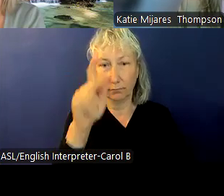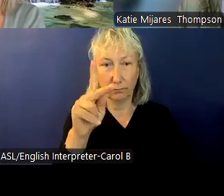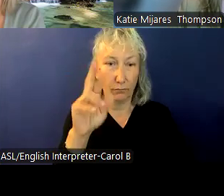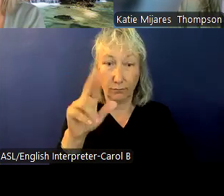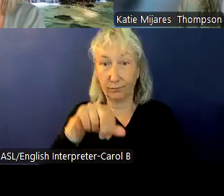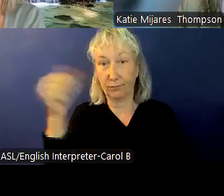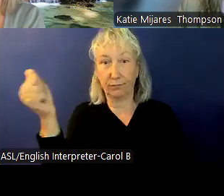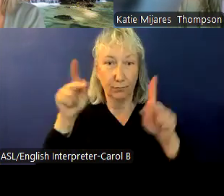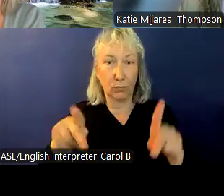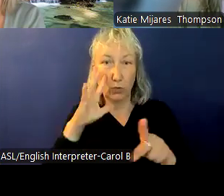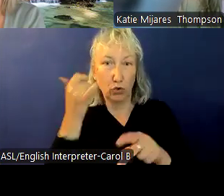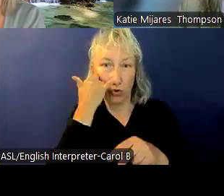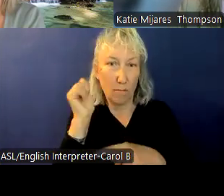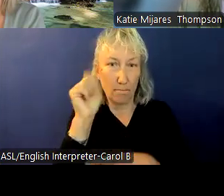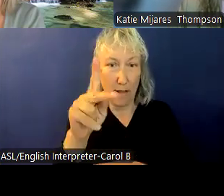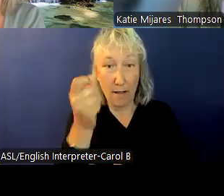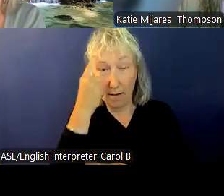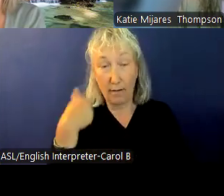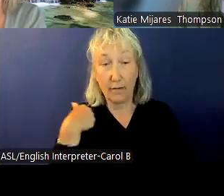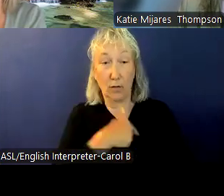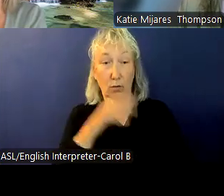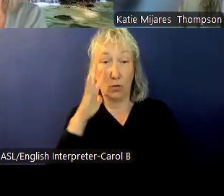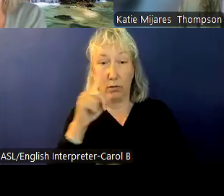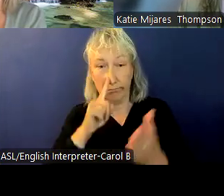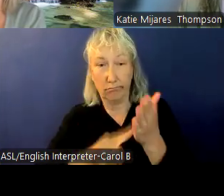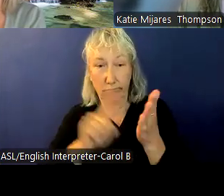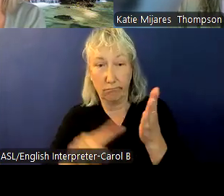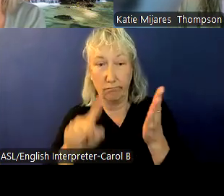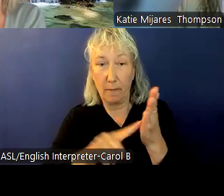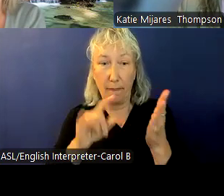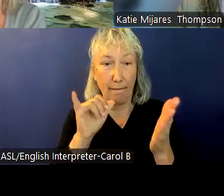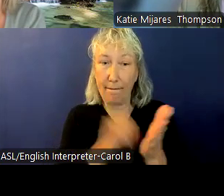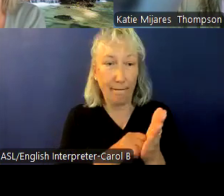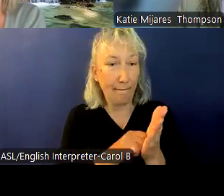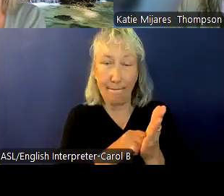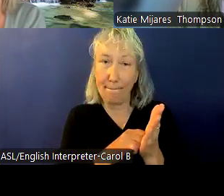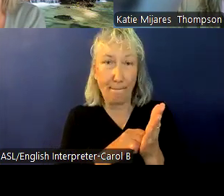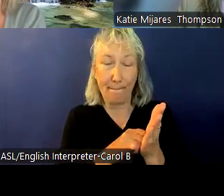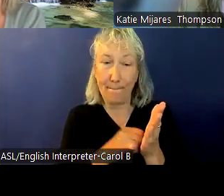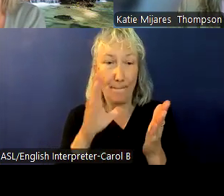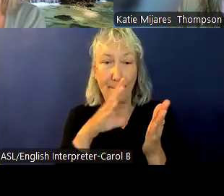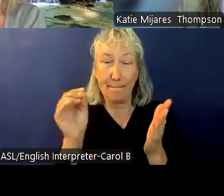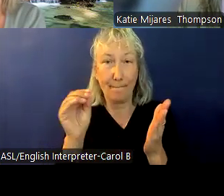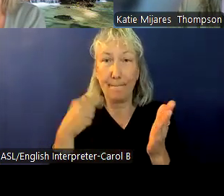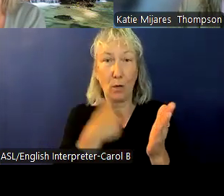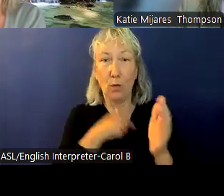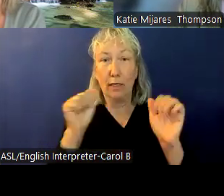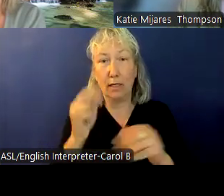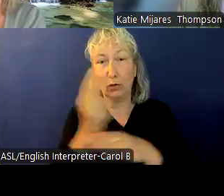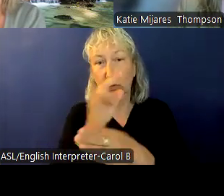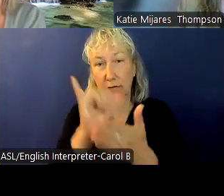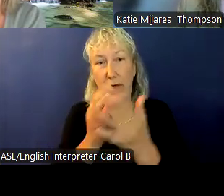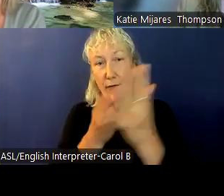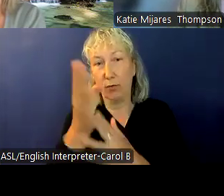call you back. So we, as the technical assistants, monitor that line and we're available to you through that line.